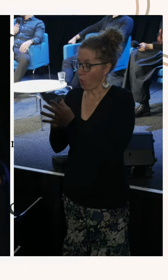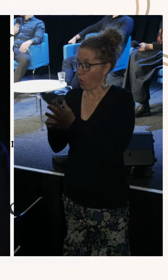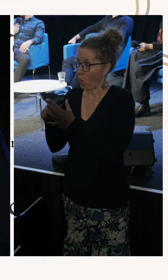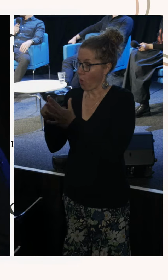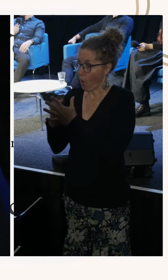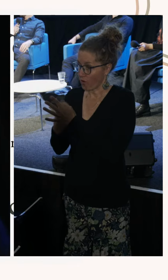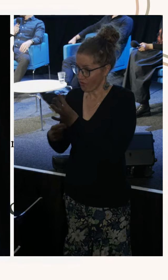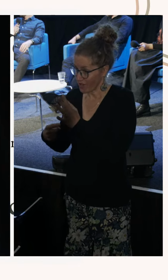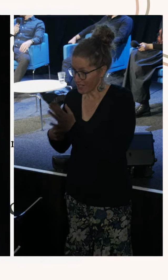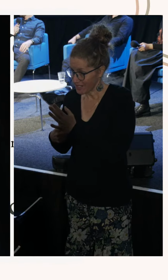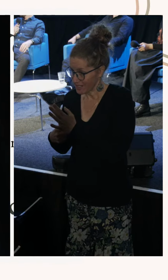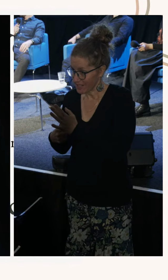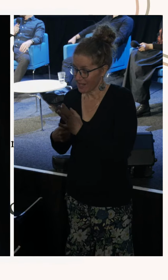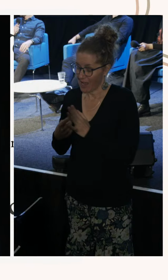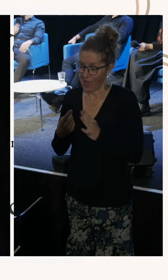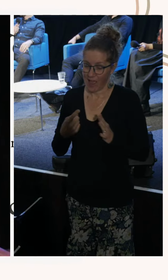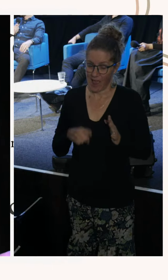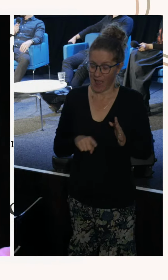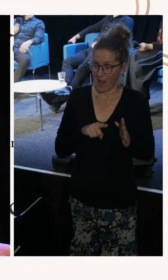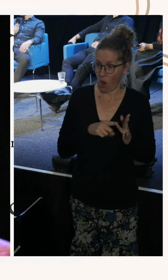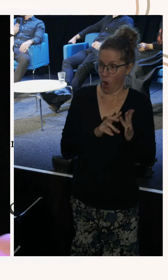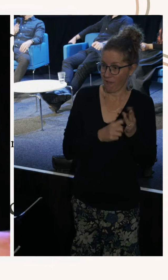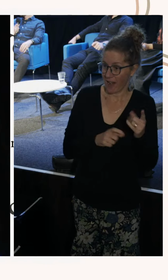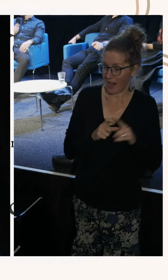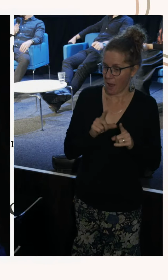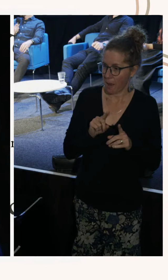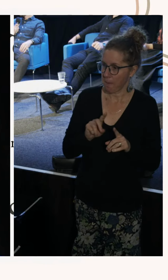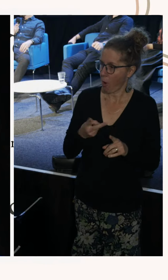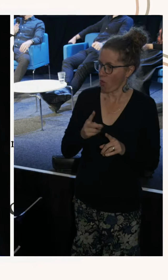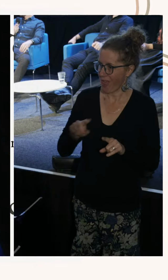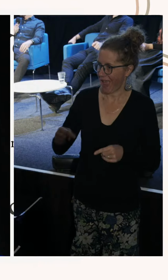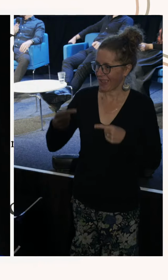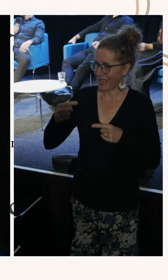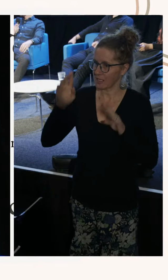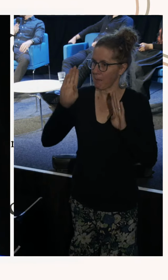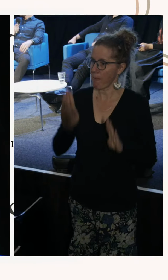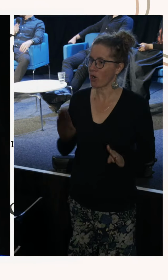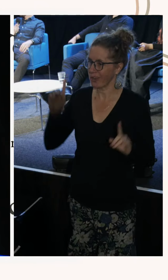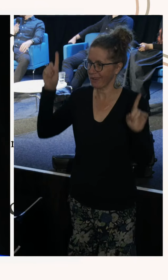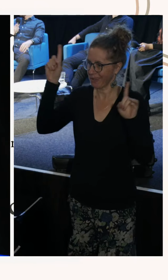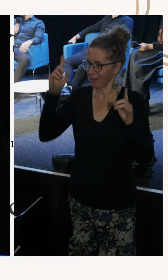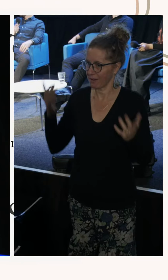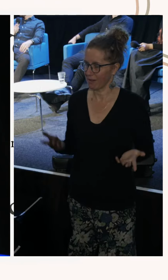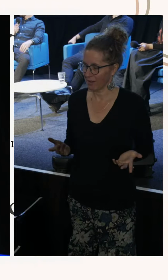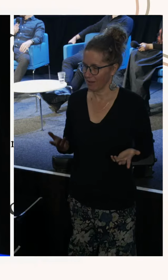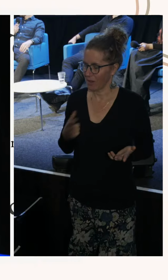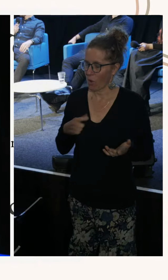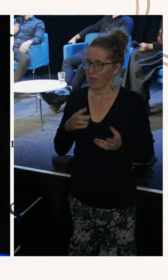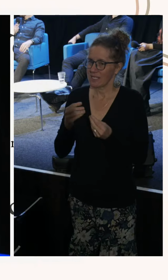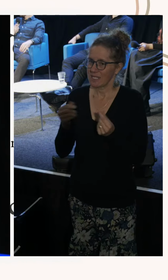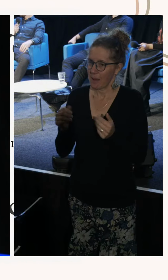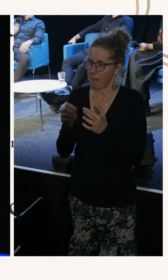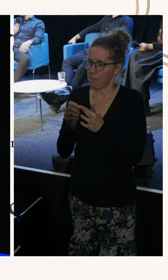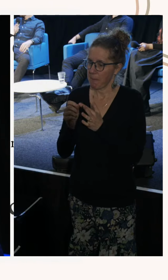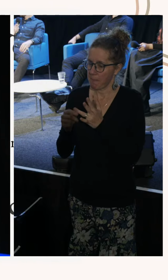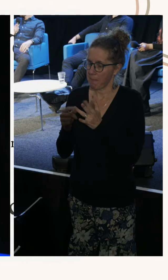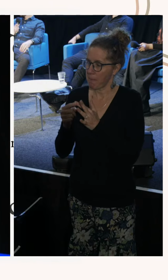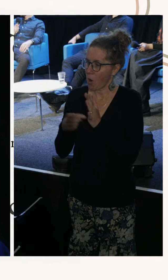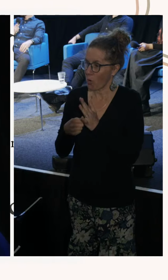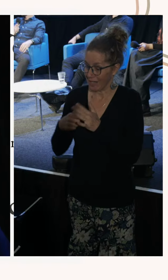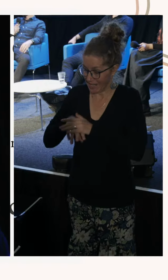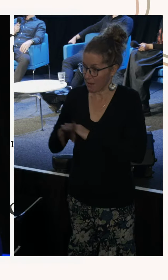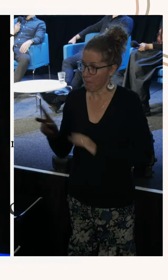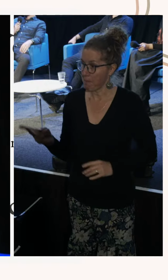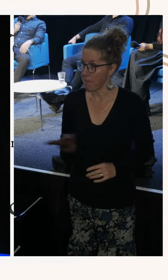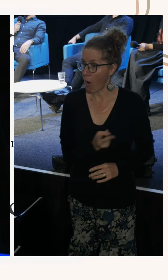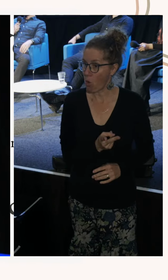Overland are anti-modernist. Surely that's one of the reasons why some of the poets are appearing in both of them, yeah? There's this sort